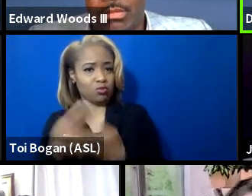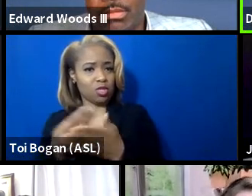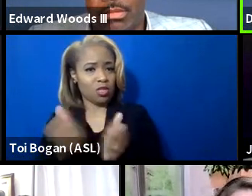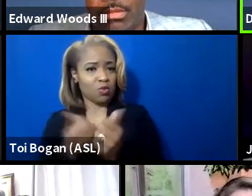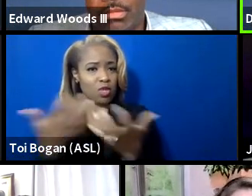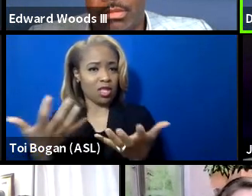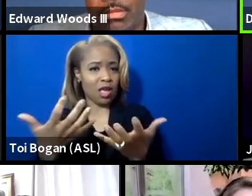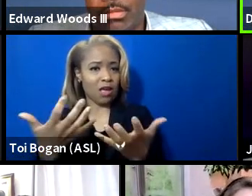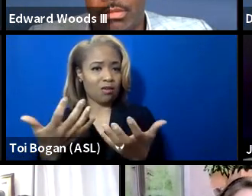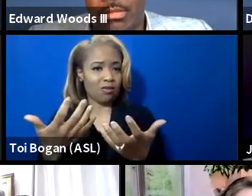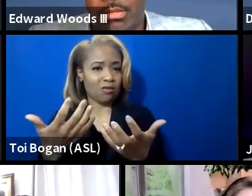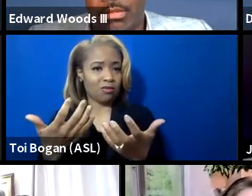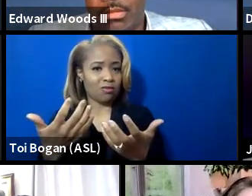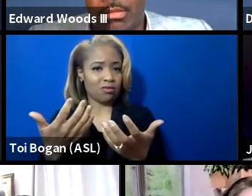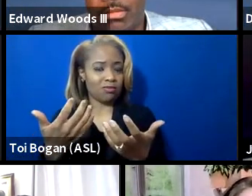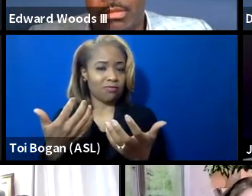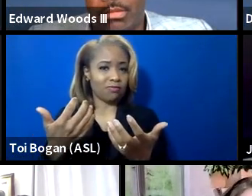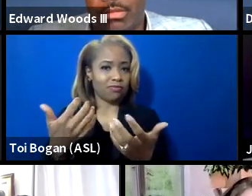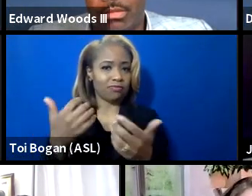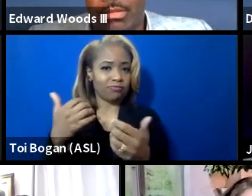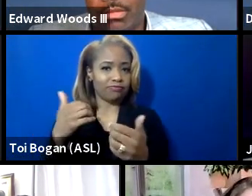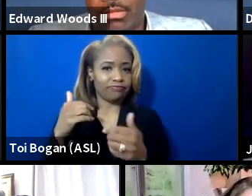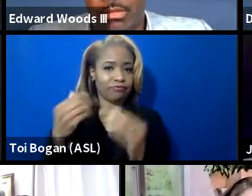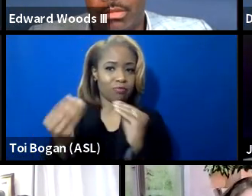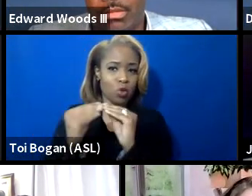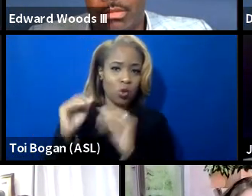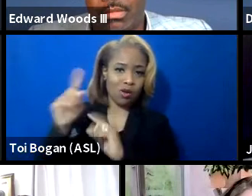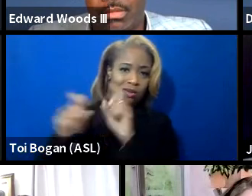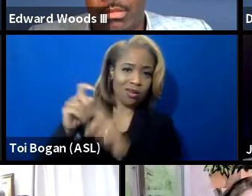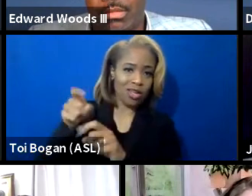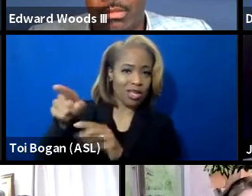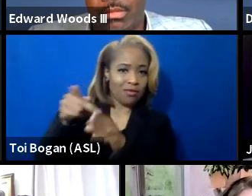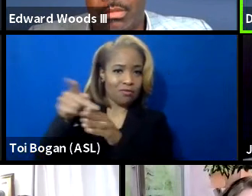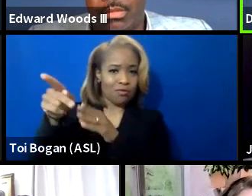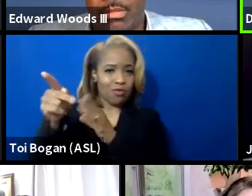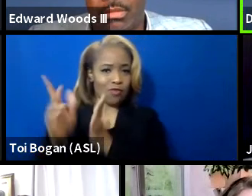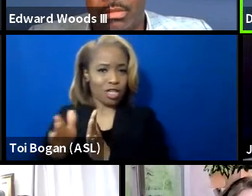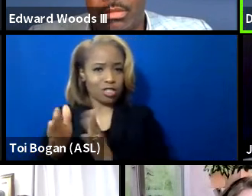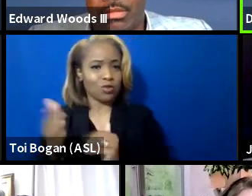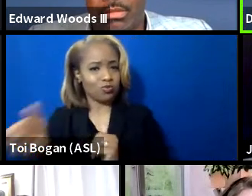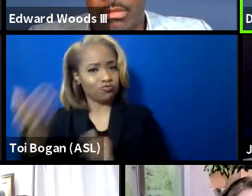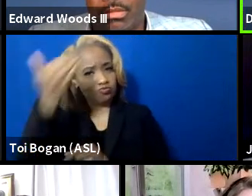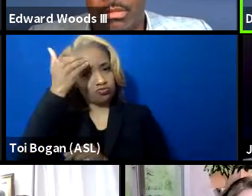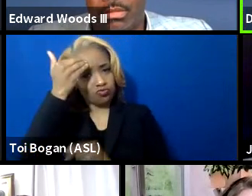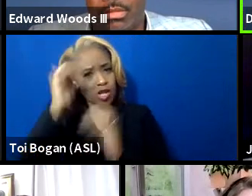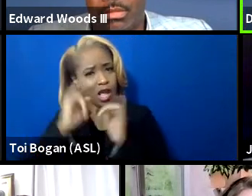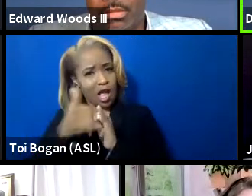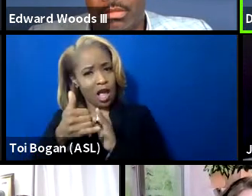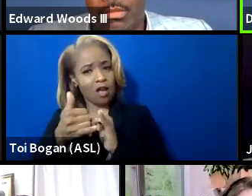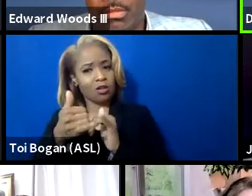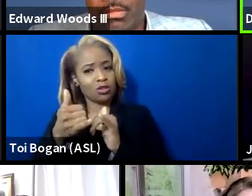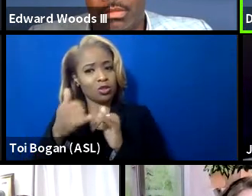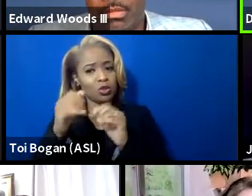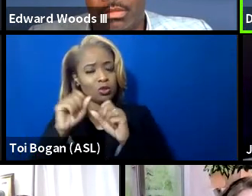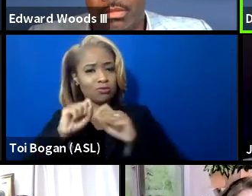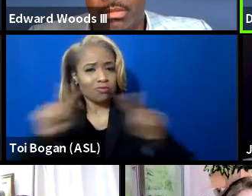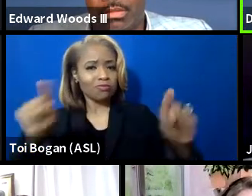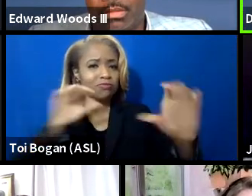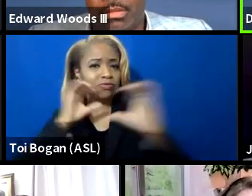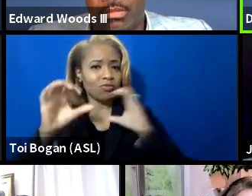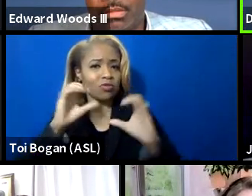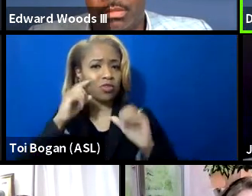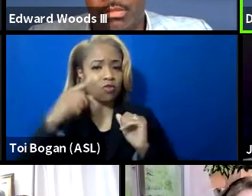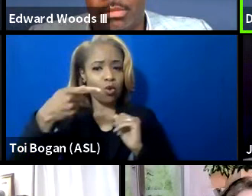really much question. I mean, he's the professional here in regards to how to get the communications out to the